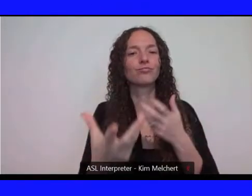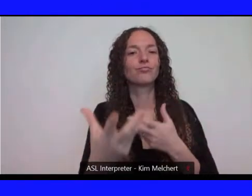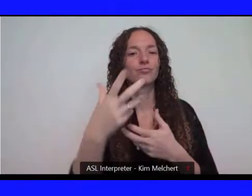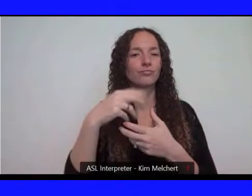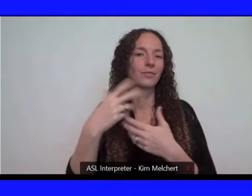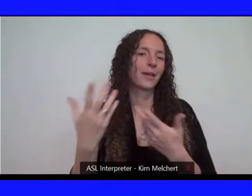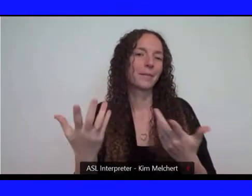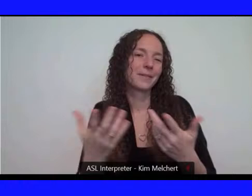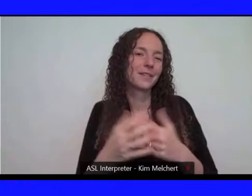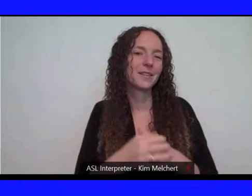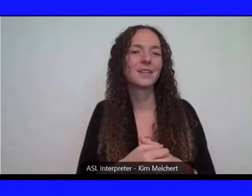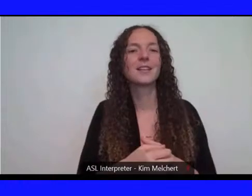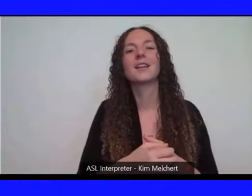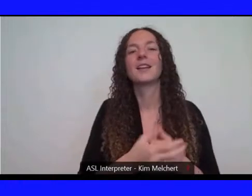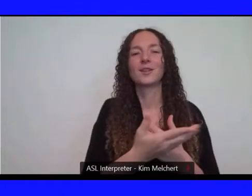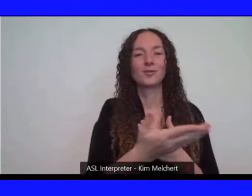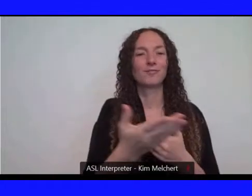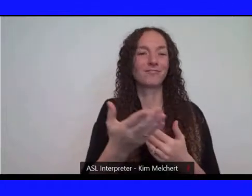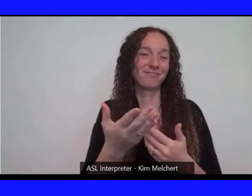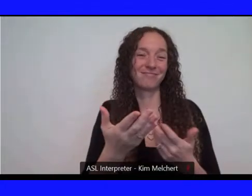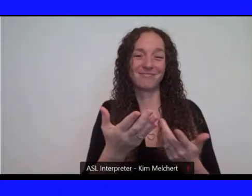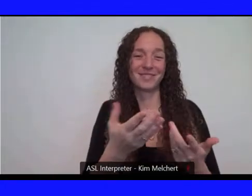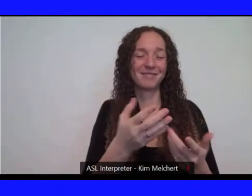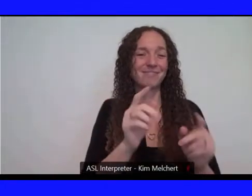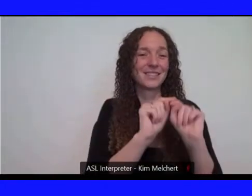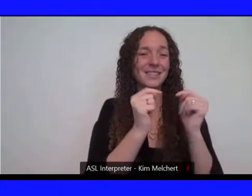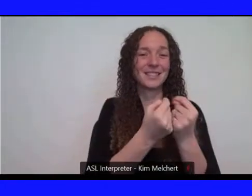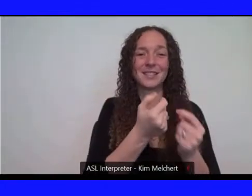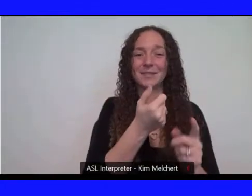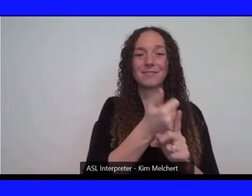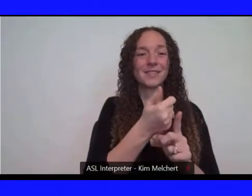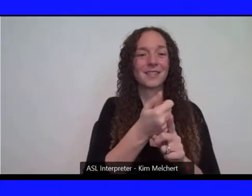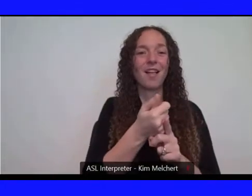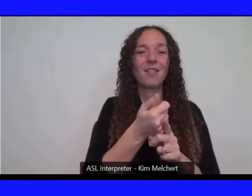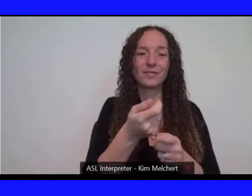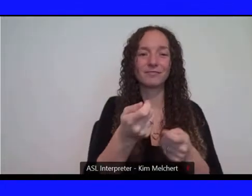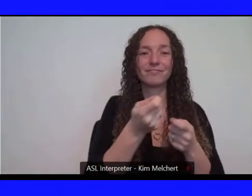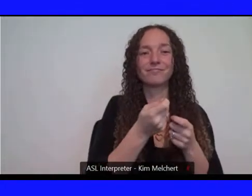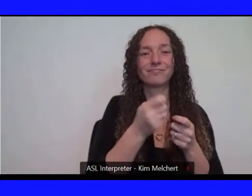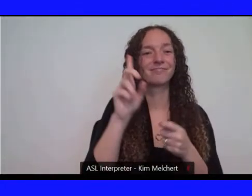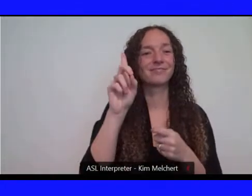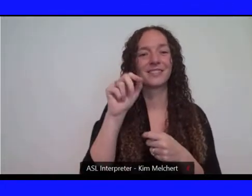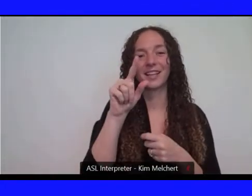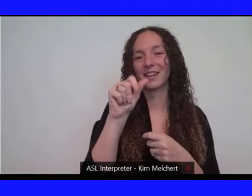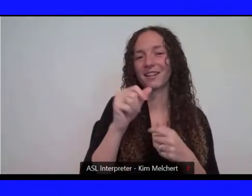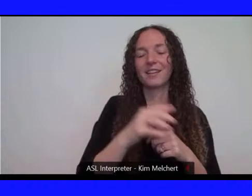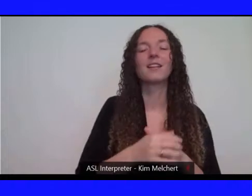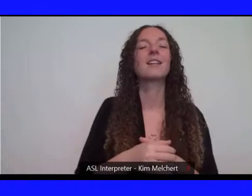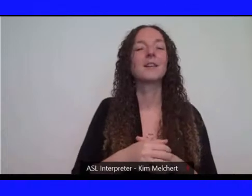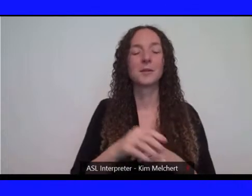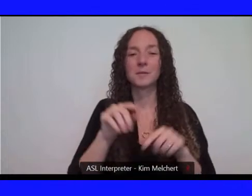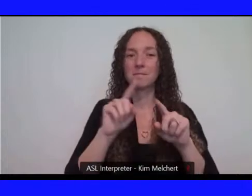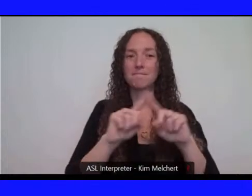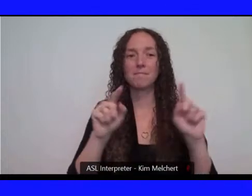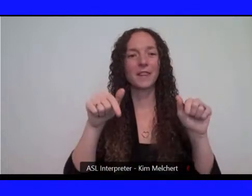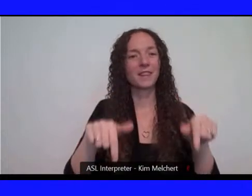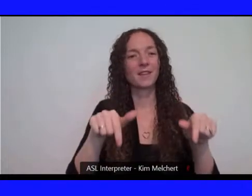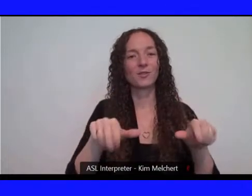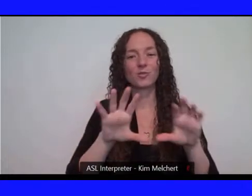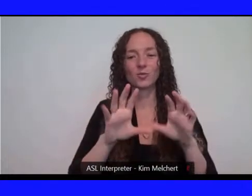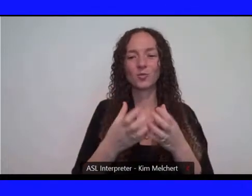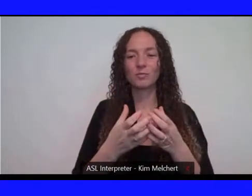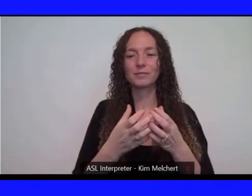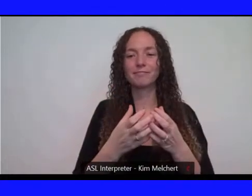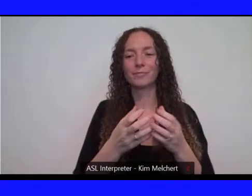As always, very modest. But as you say, it takes leadership to communicate values and to ensure